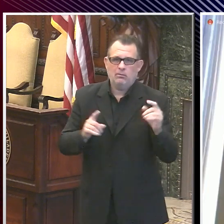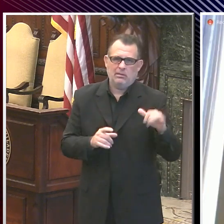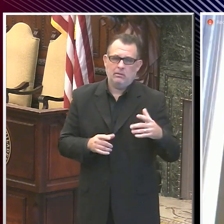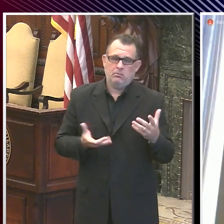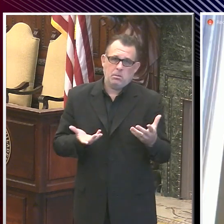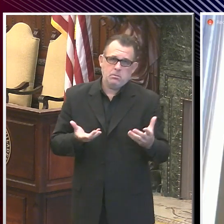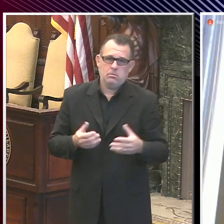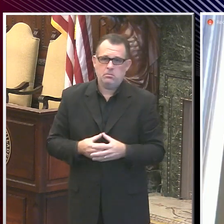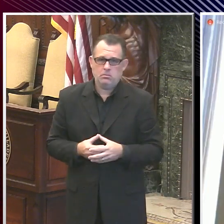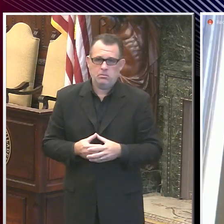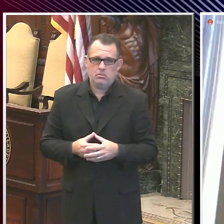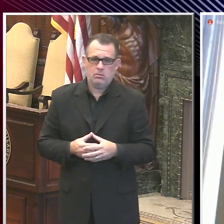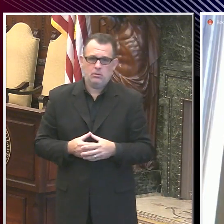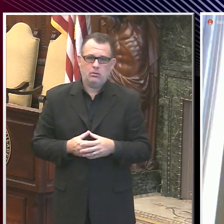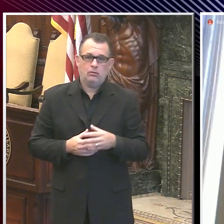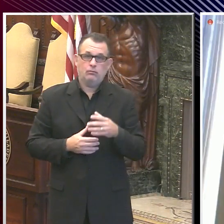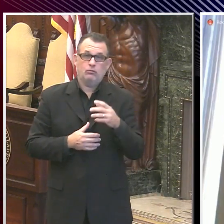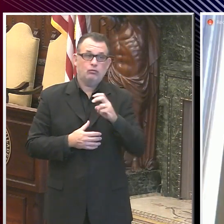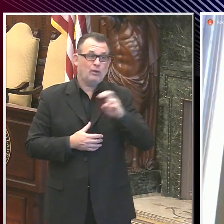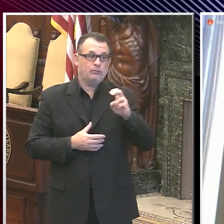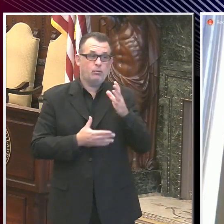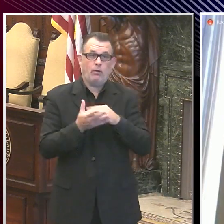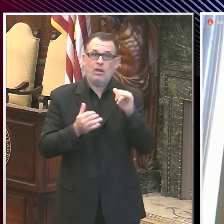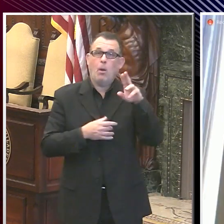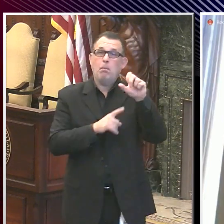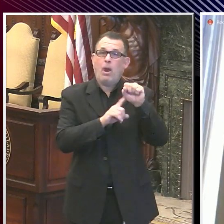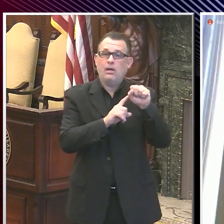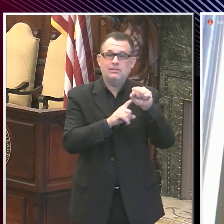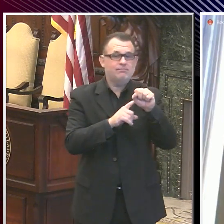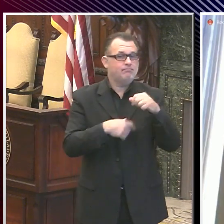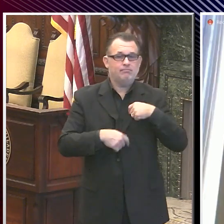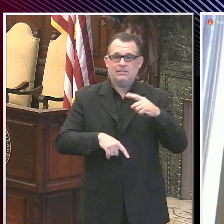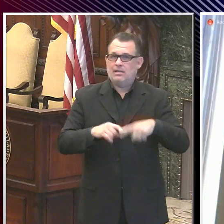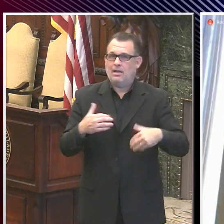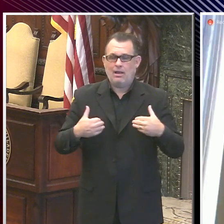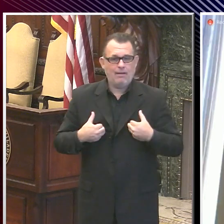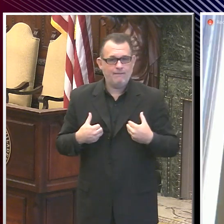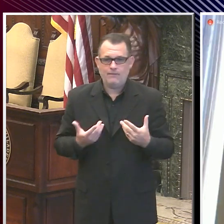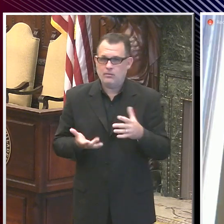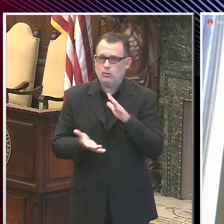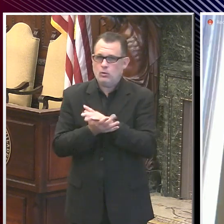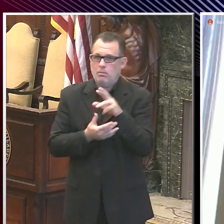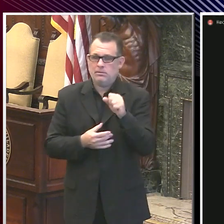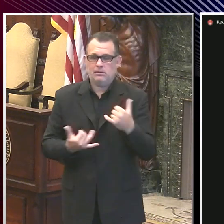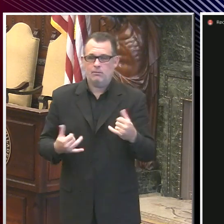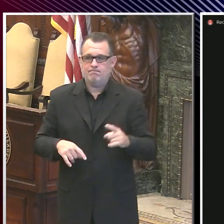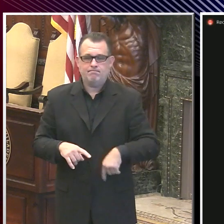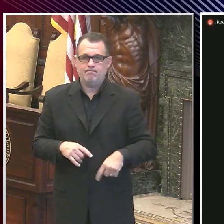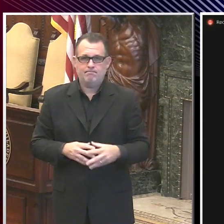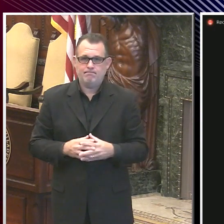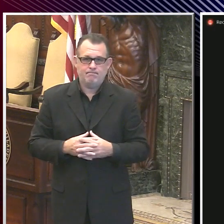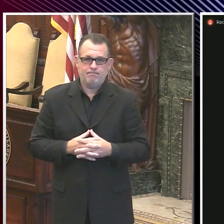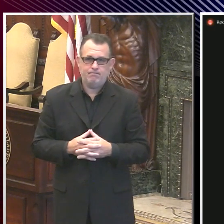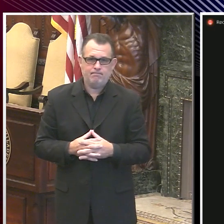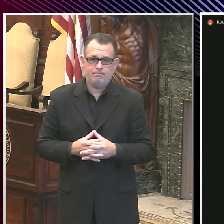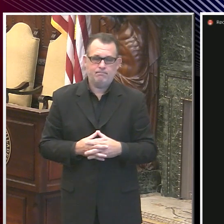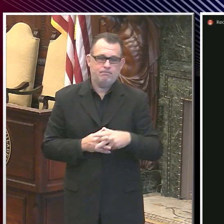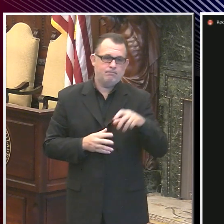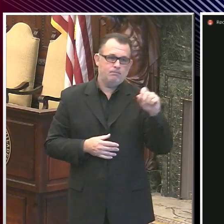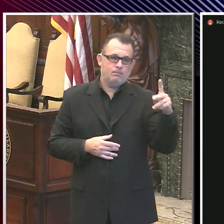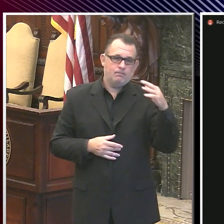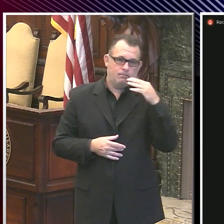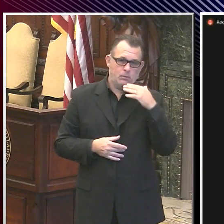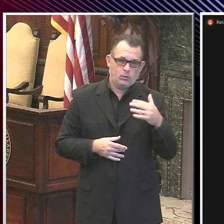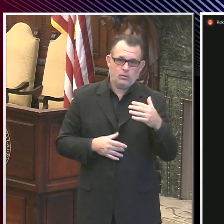school busing, and so that's not available to us, and we're not in a position to provide transportation. Okay, thank you very much. Thank